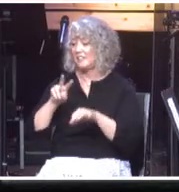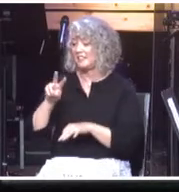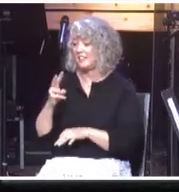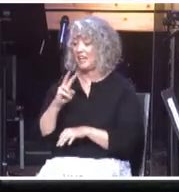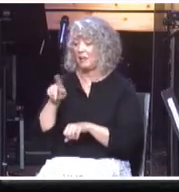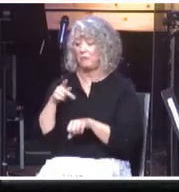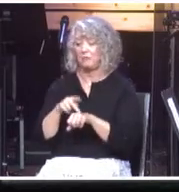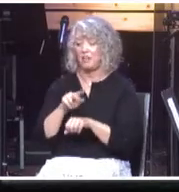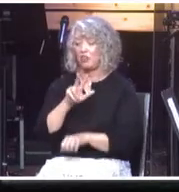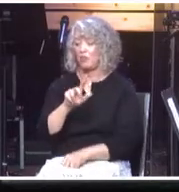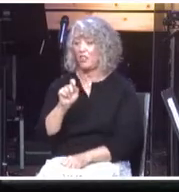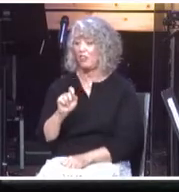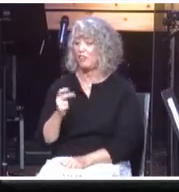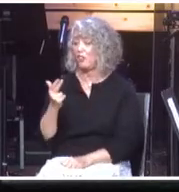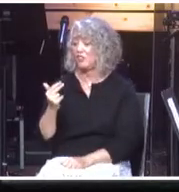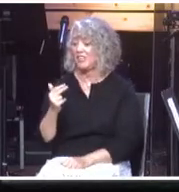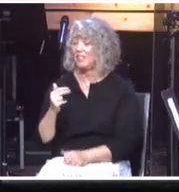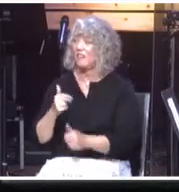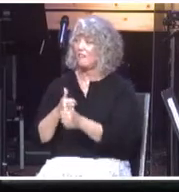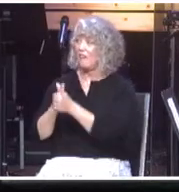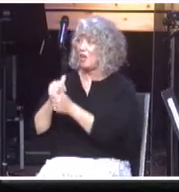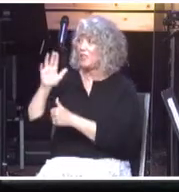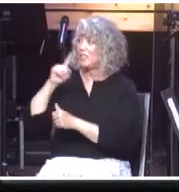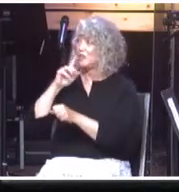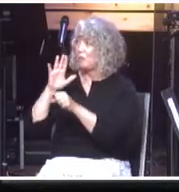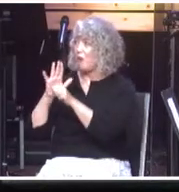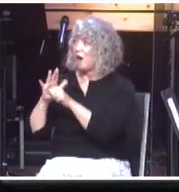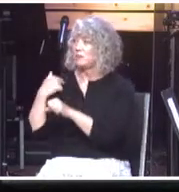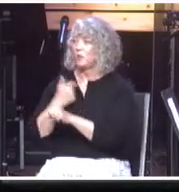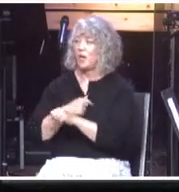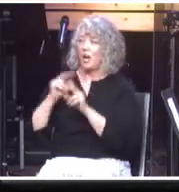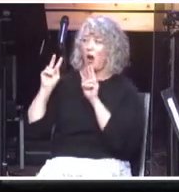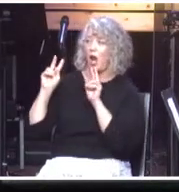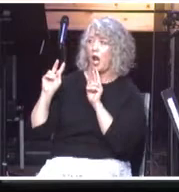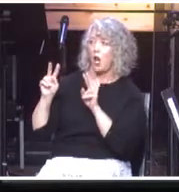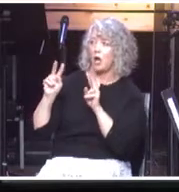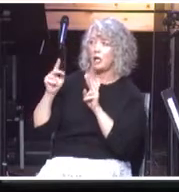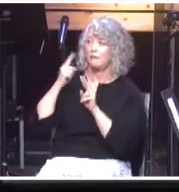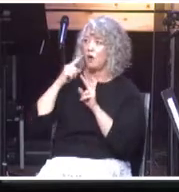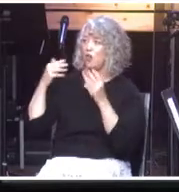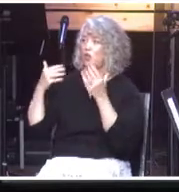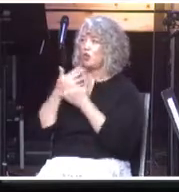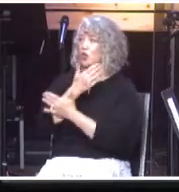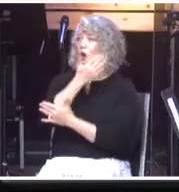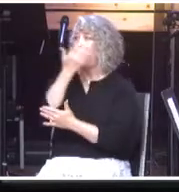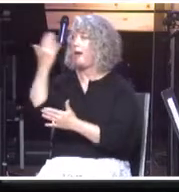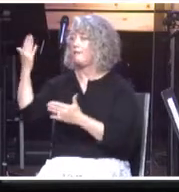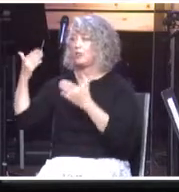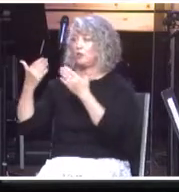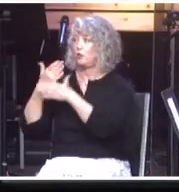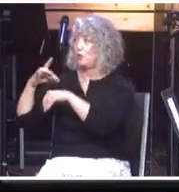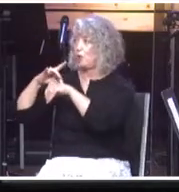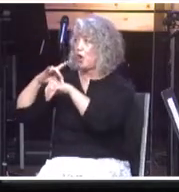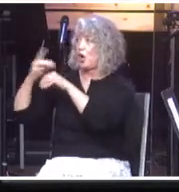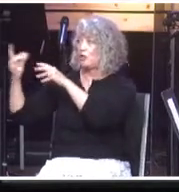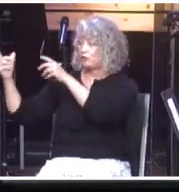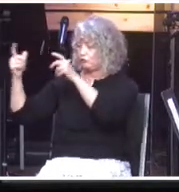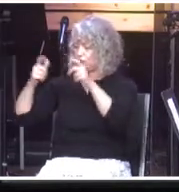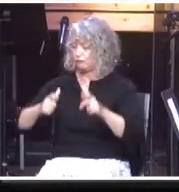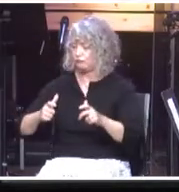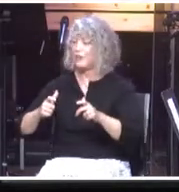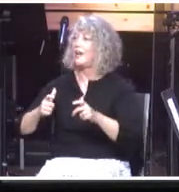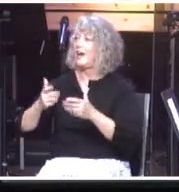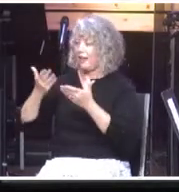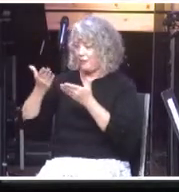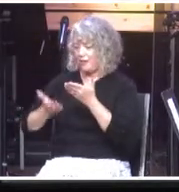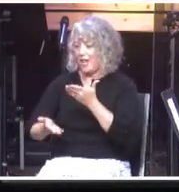Peter 3:13, but according to his promise, we are looking for new heavens and a new earth in which